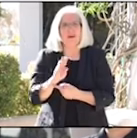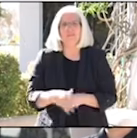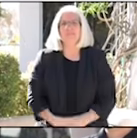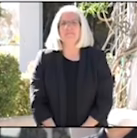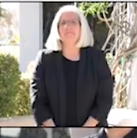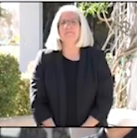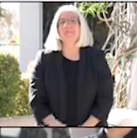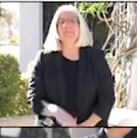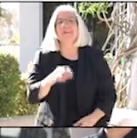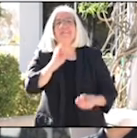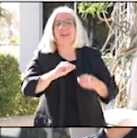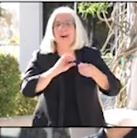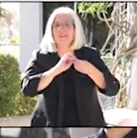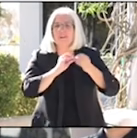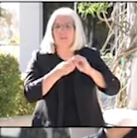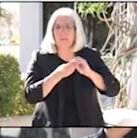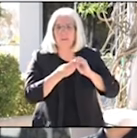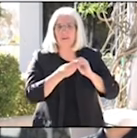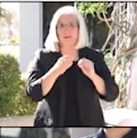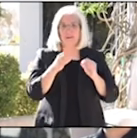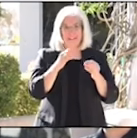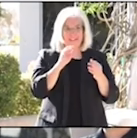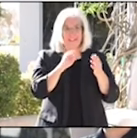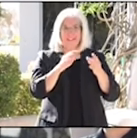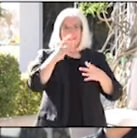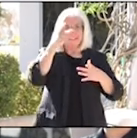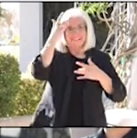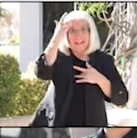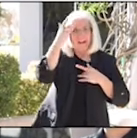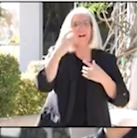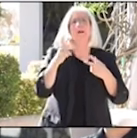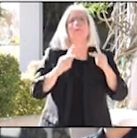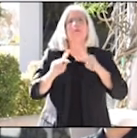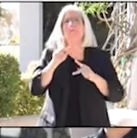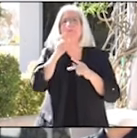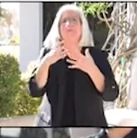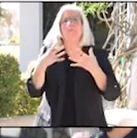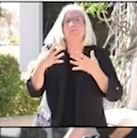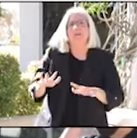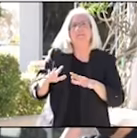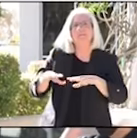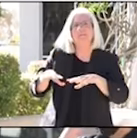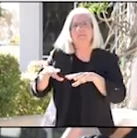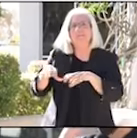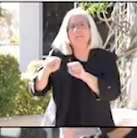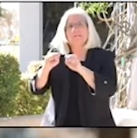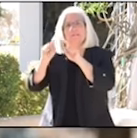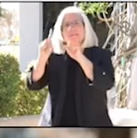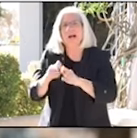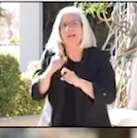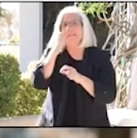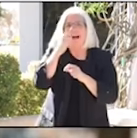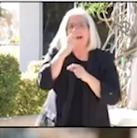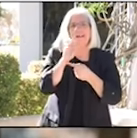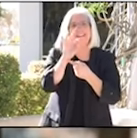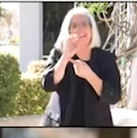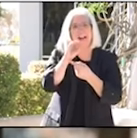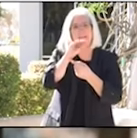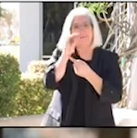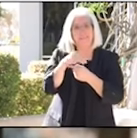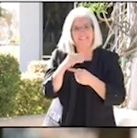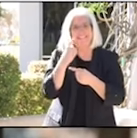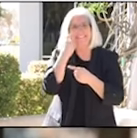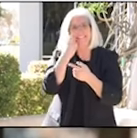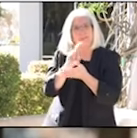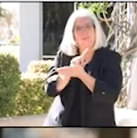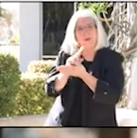their specimens collected, 95% of them over the last 5 days. So these are recent cases.